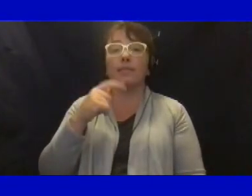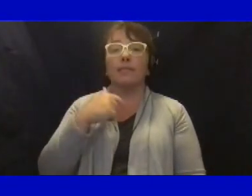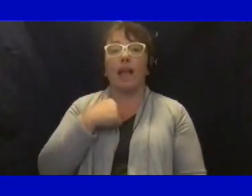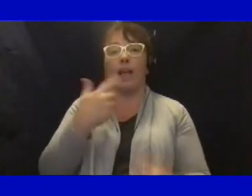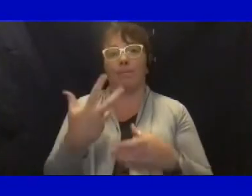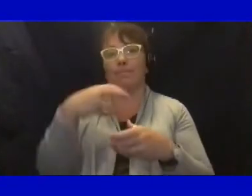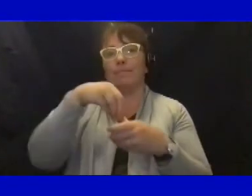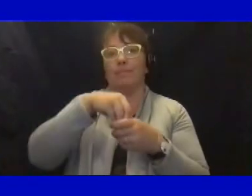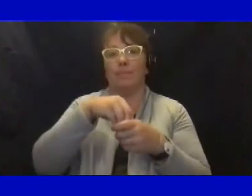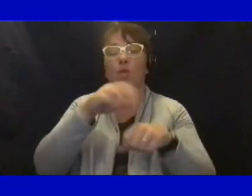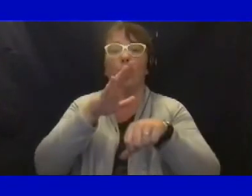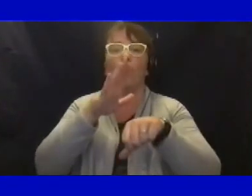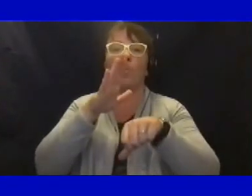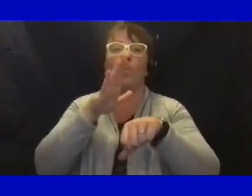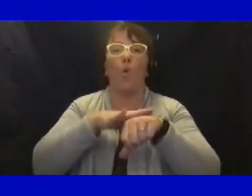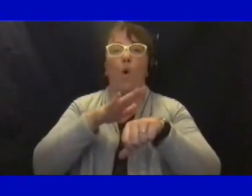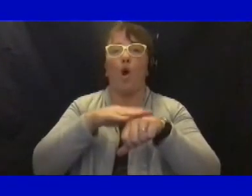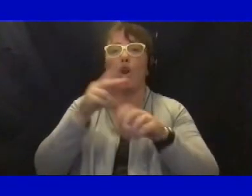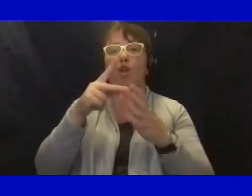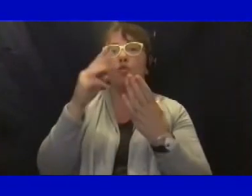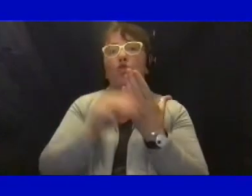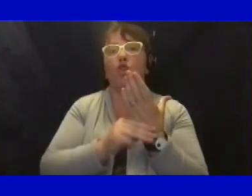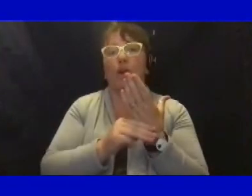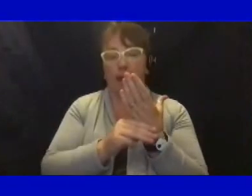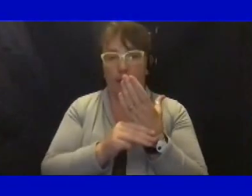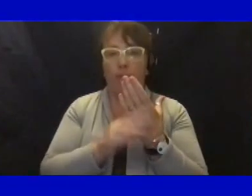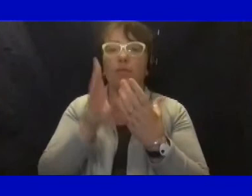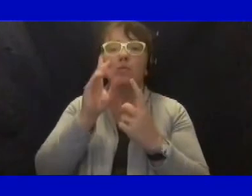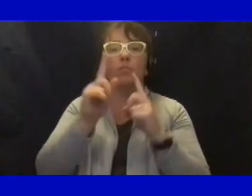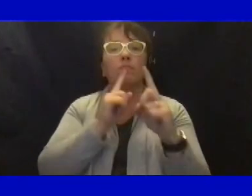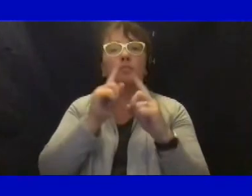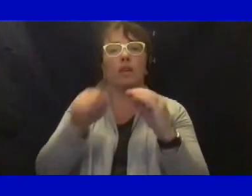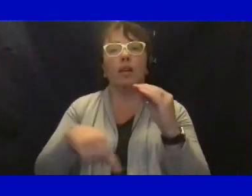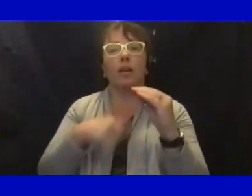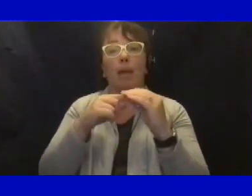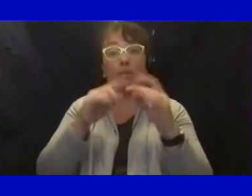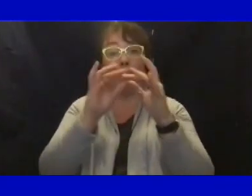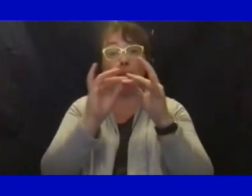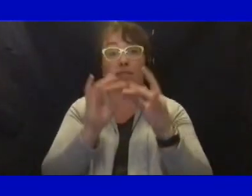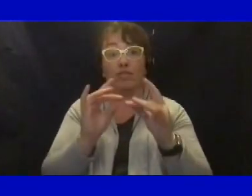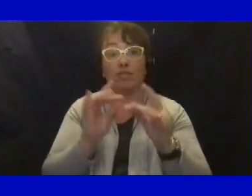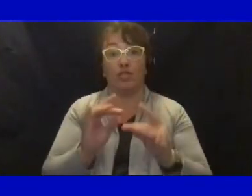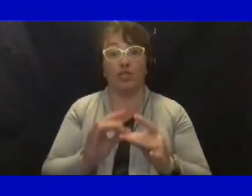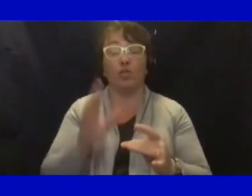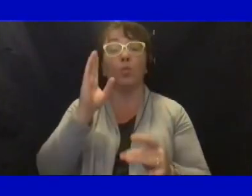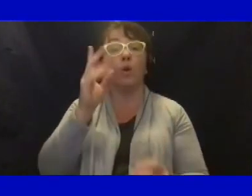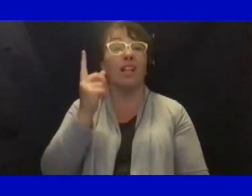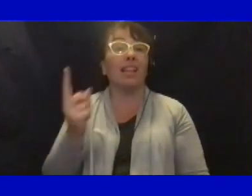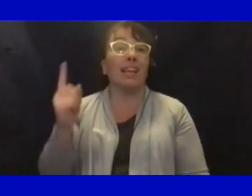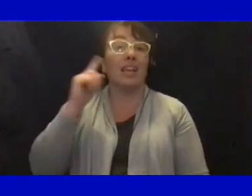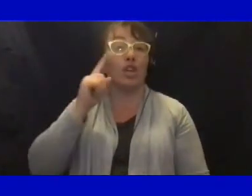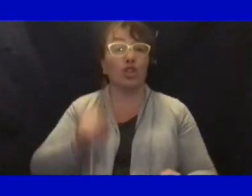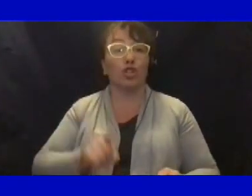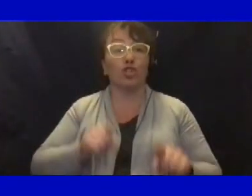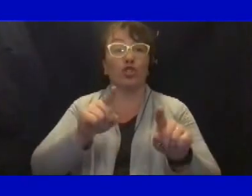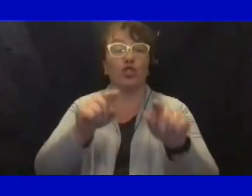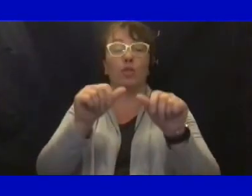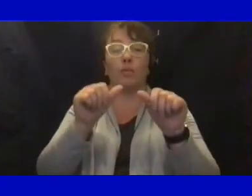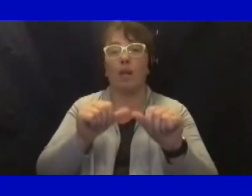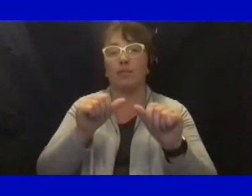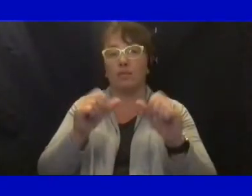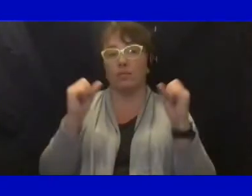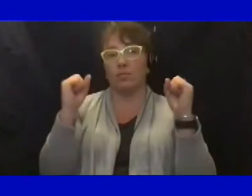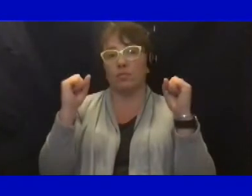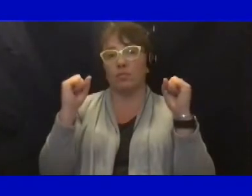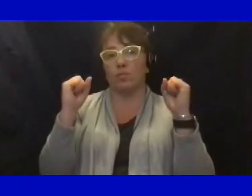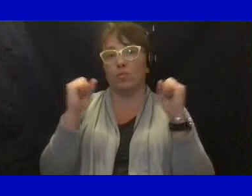program specifically and the type of messaging that you will hear during the upcoming winter. Hopefully not